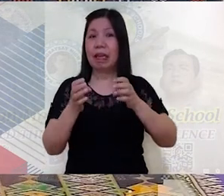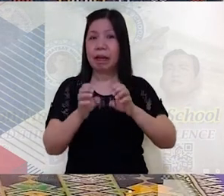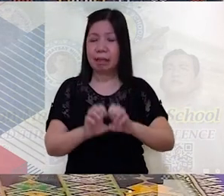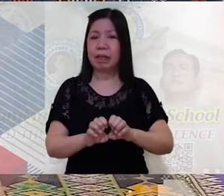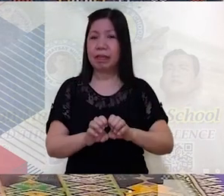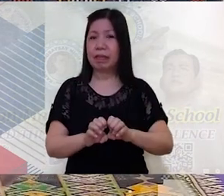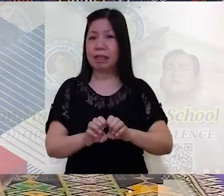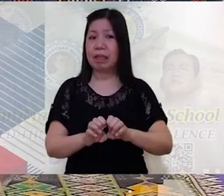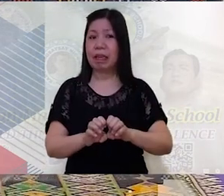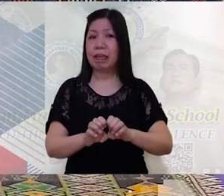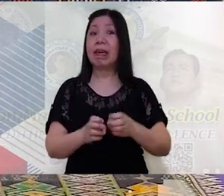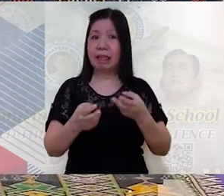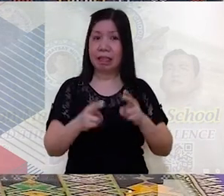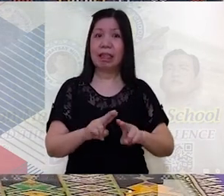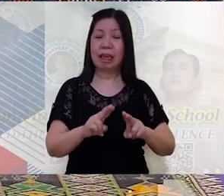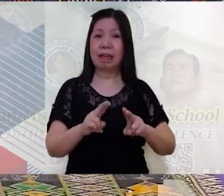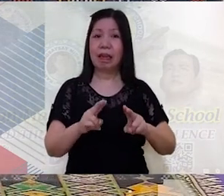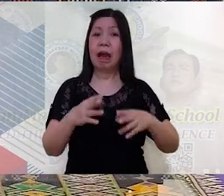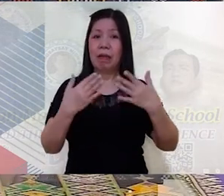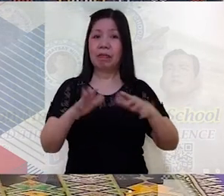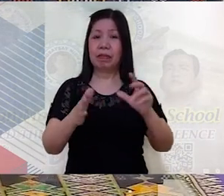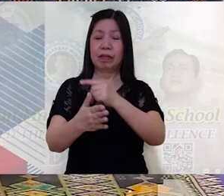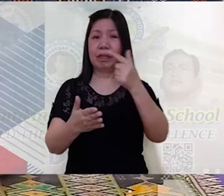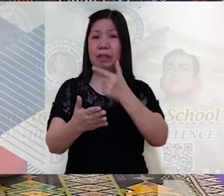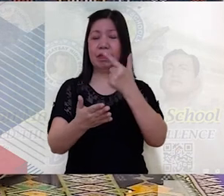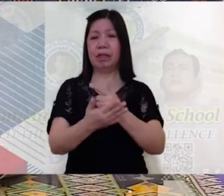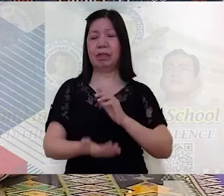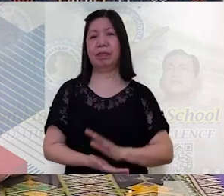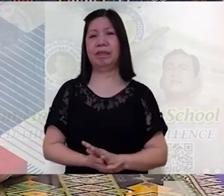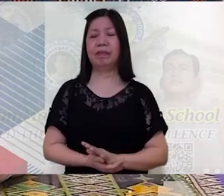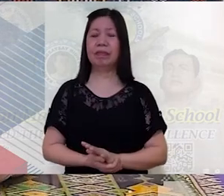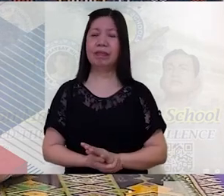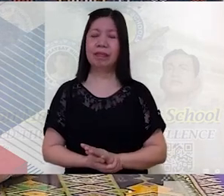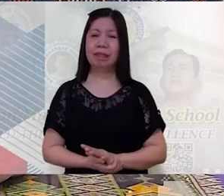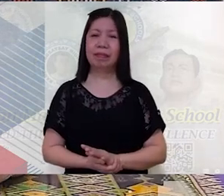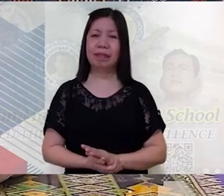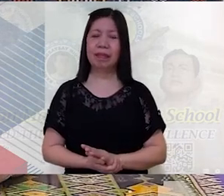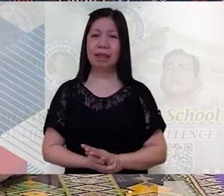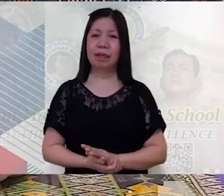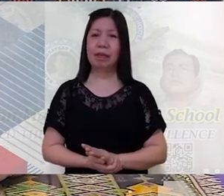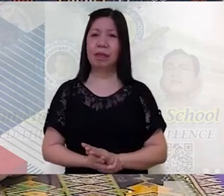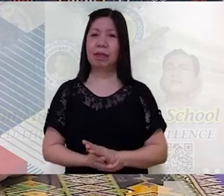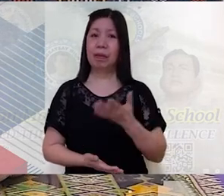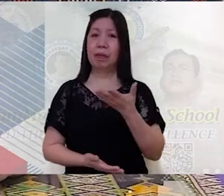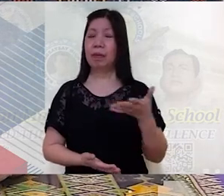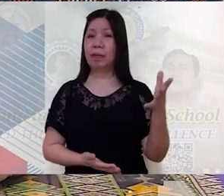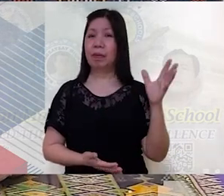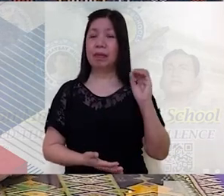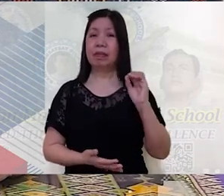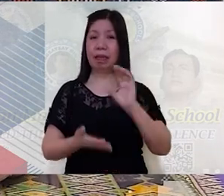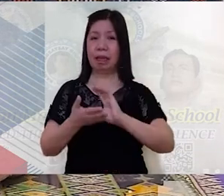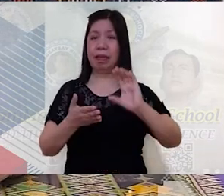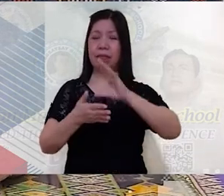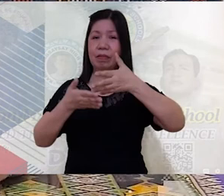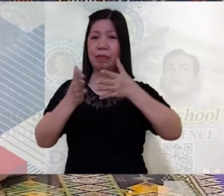that usually take place come commencement day. When I was a college